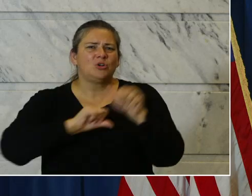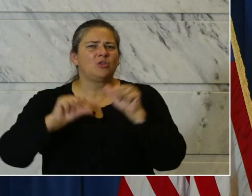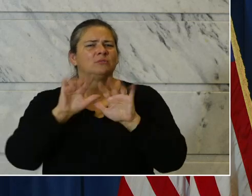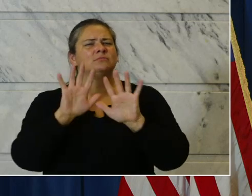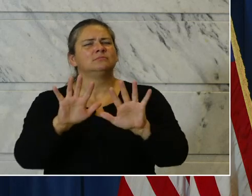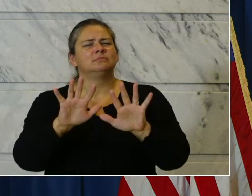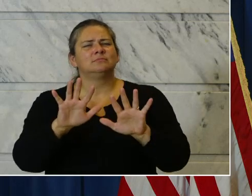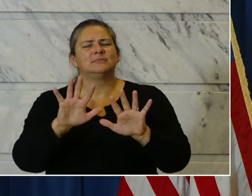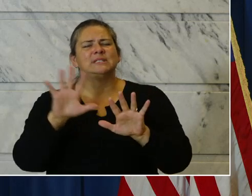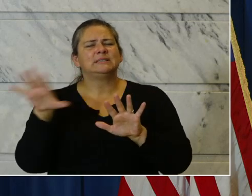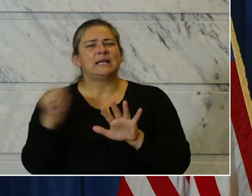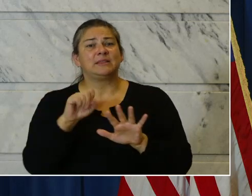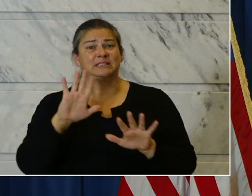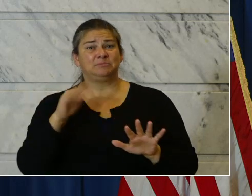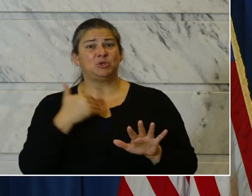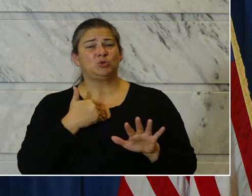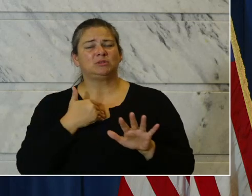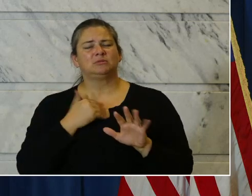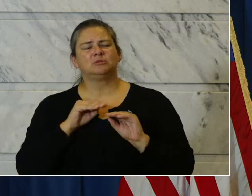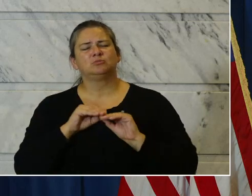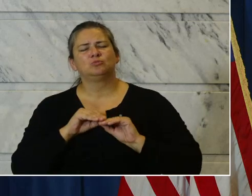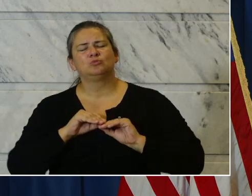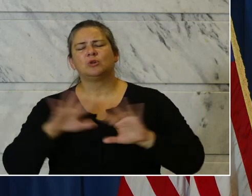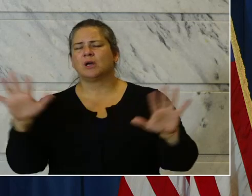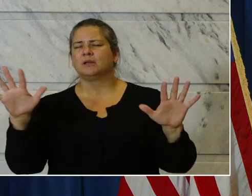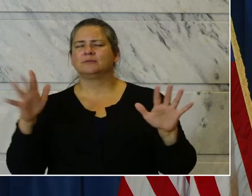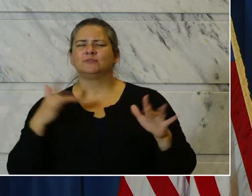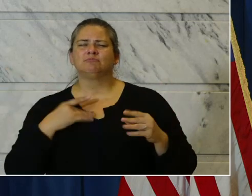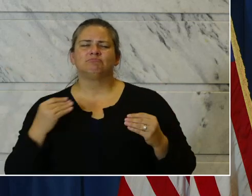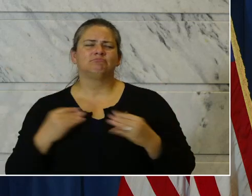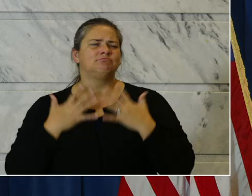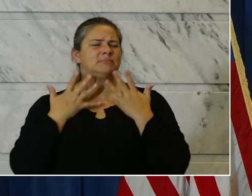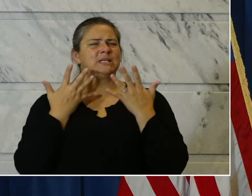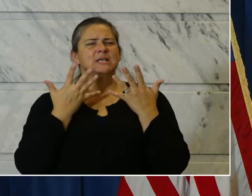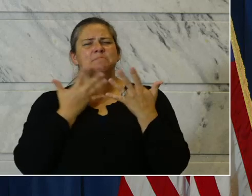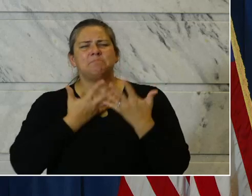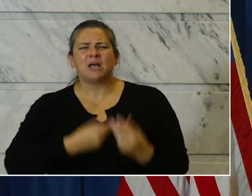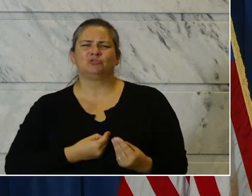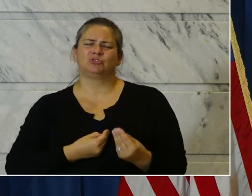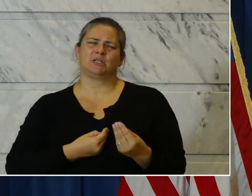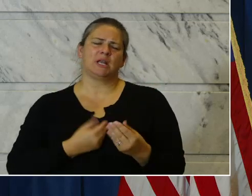of their spirit. Let's spread it around. Let's be kind and compassionate to one